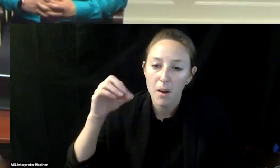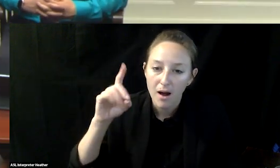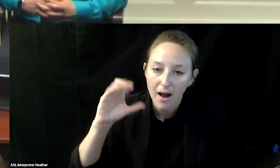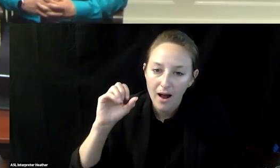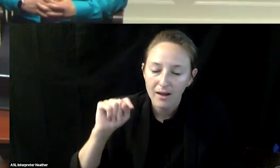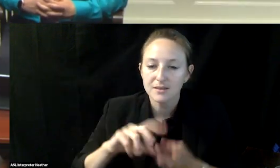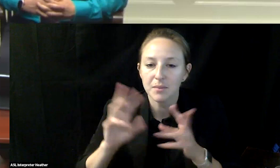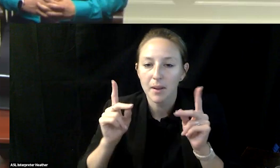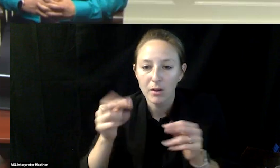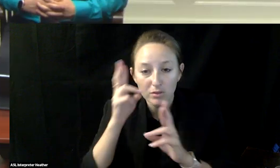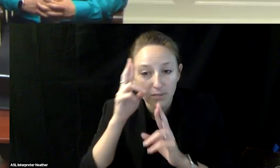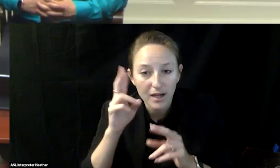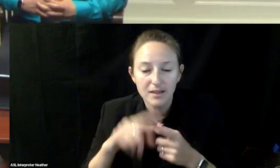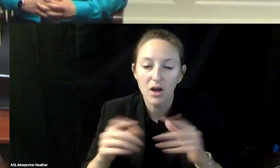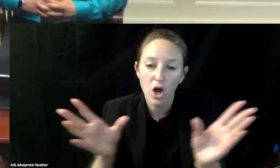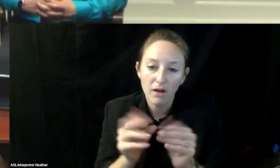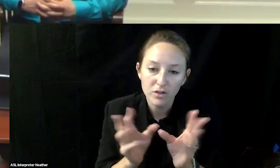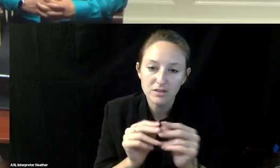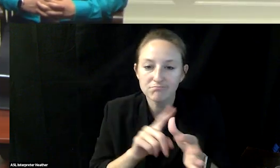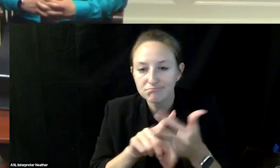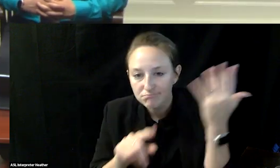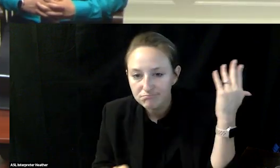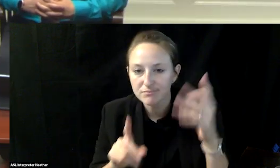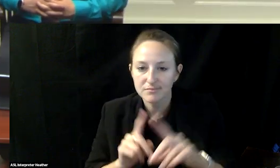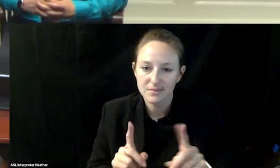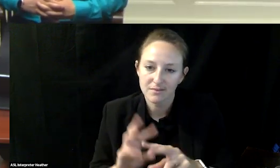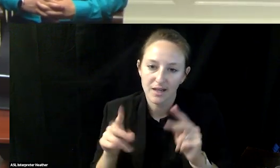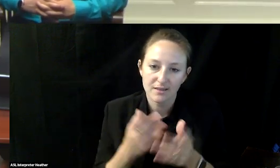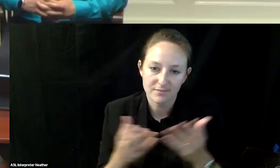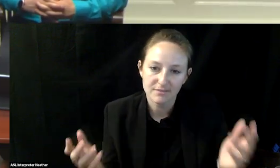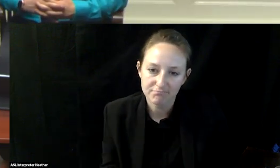respect, conferences, all of those different avenues.